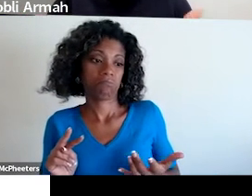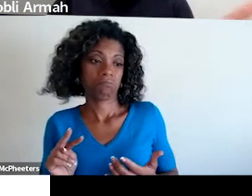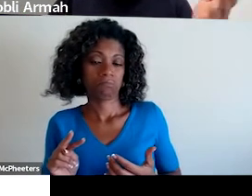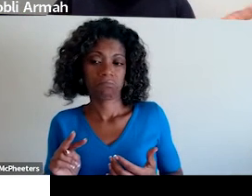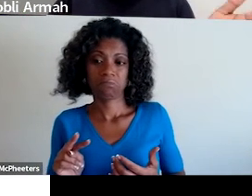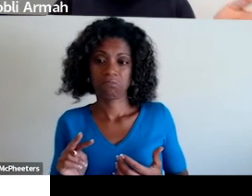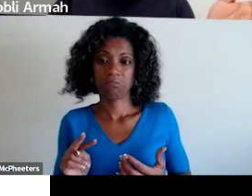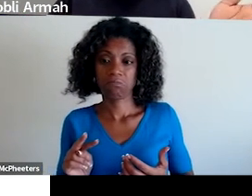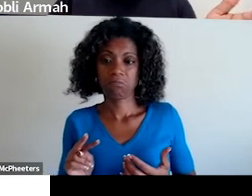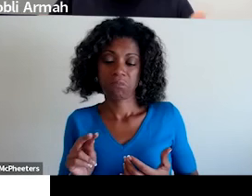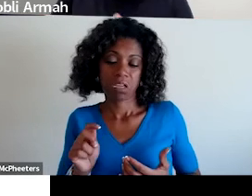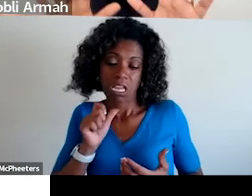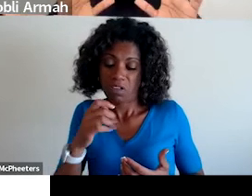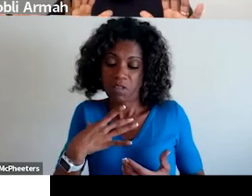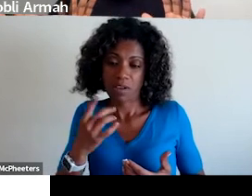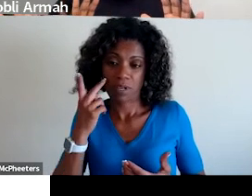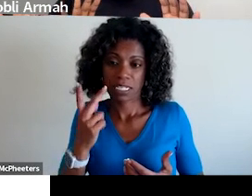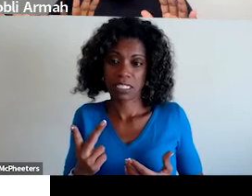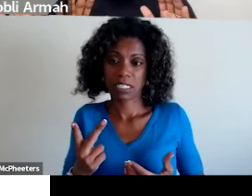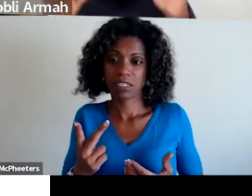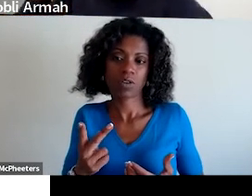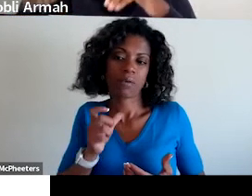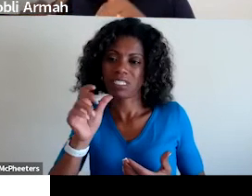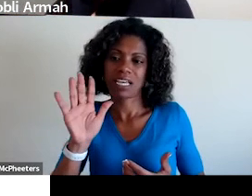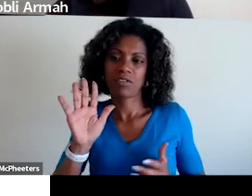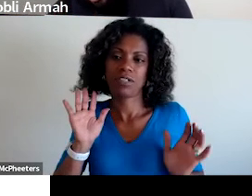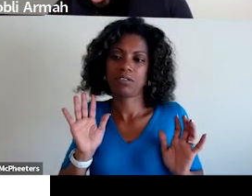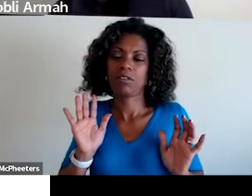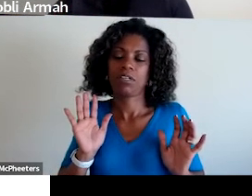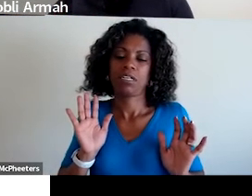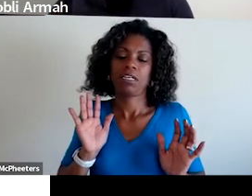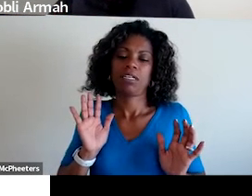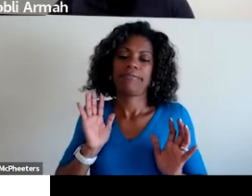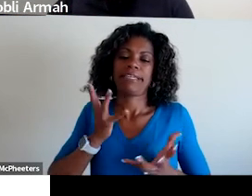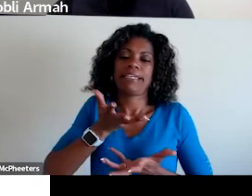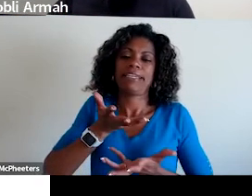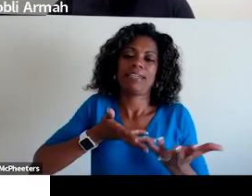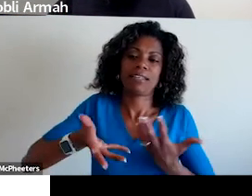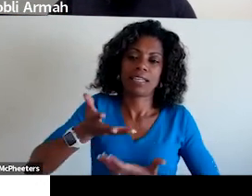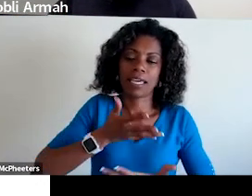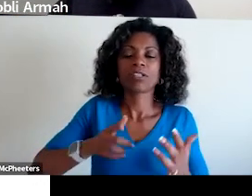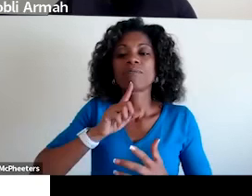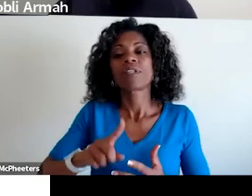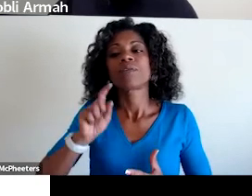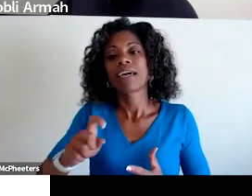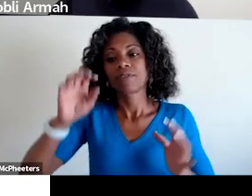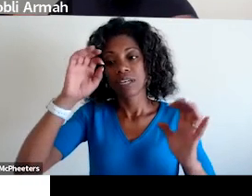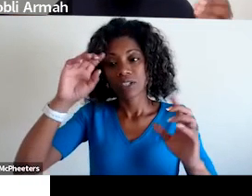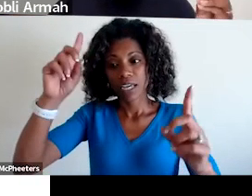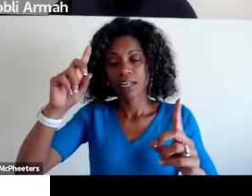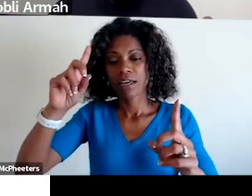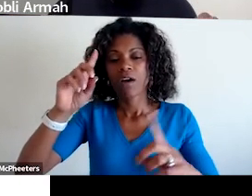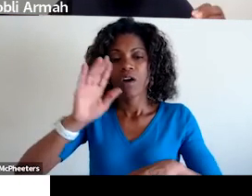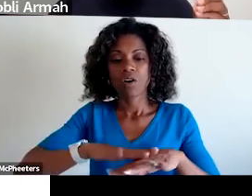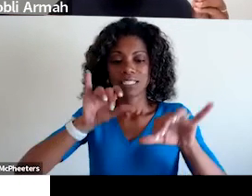Times, they don't like what they see, and so they don't engage. But if you move to the root cause and you educate your colleagues on the systemic issues, you